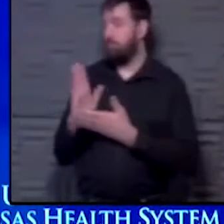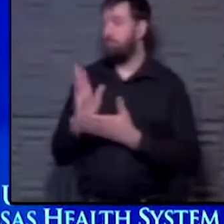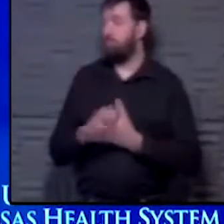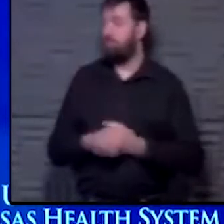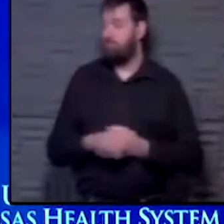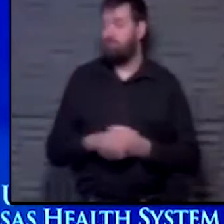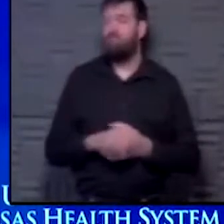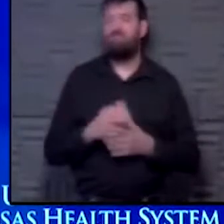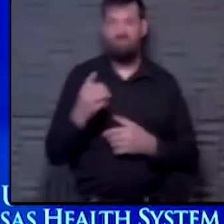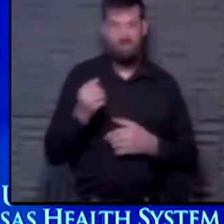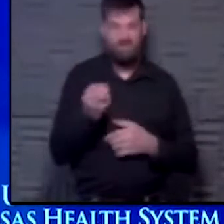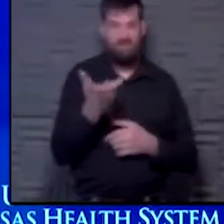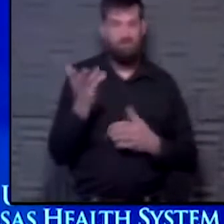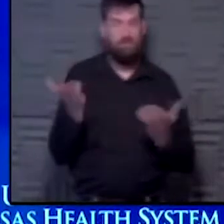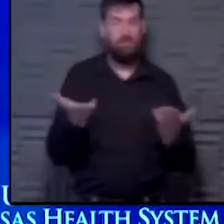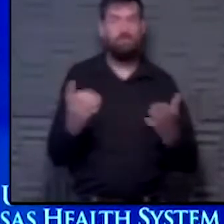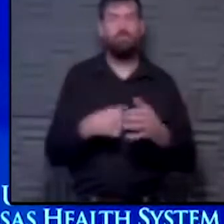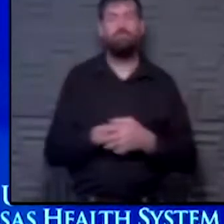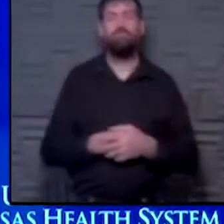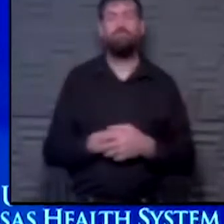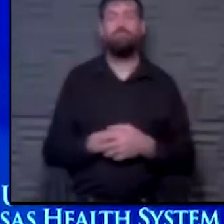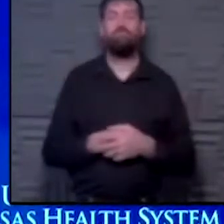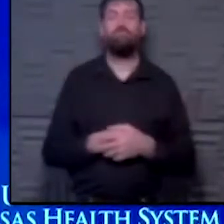We're getting to several here. So how about